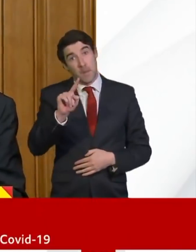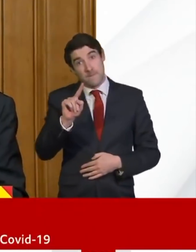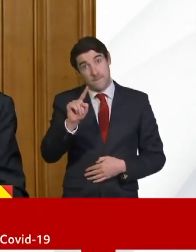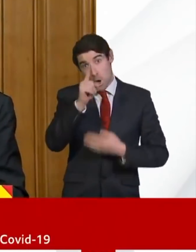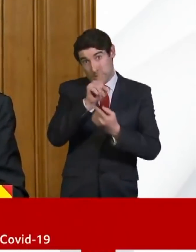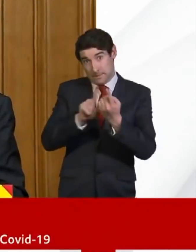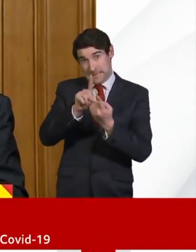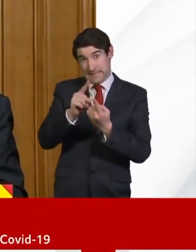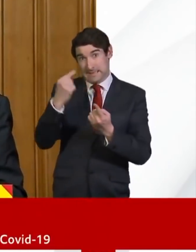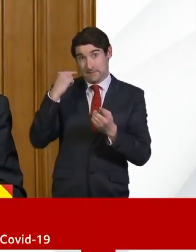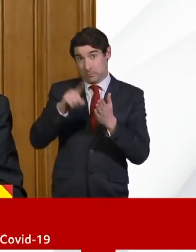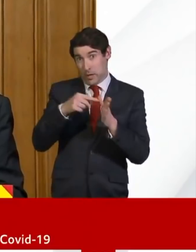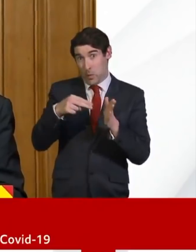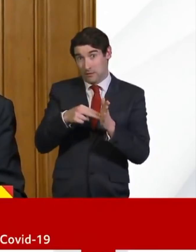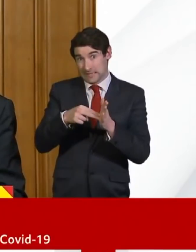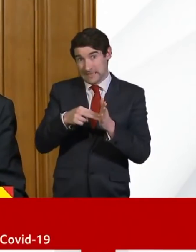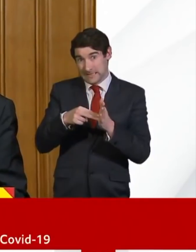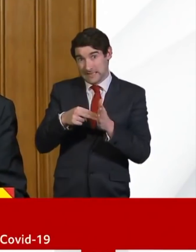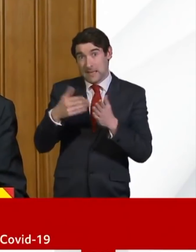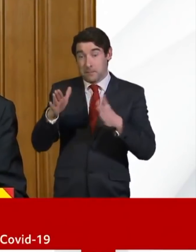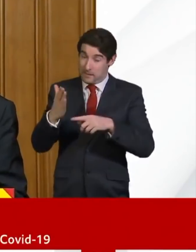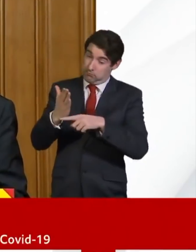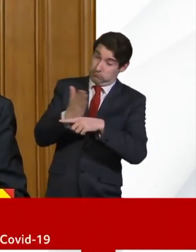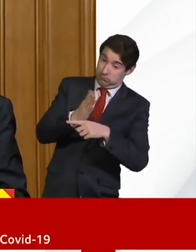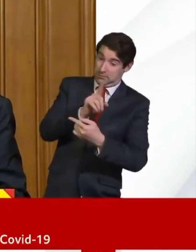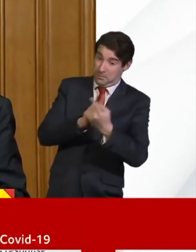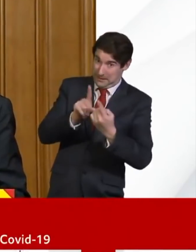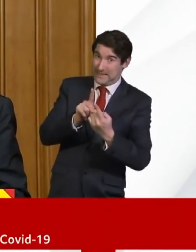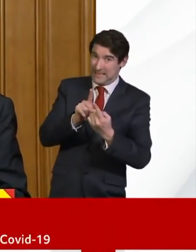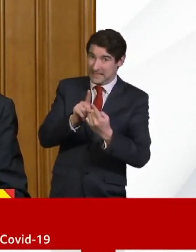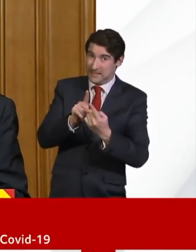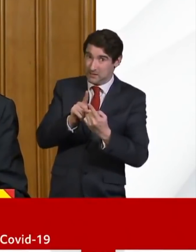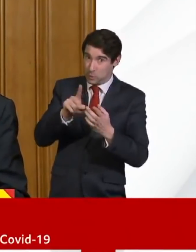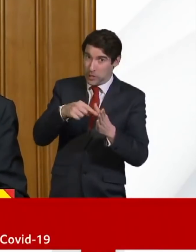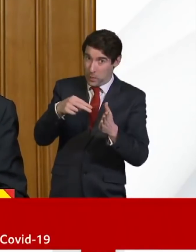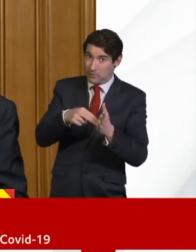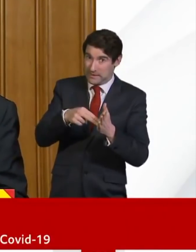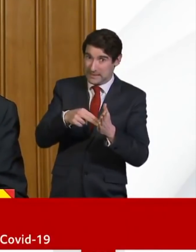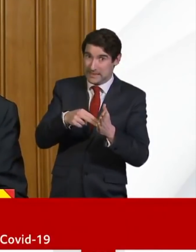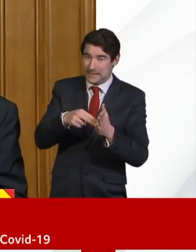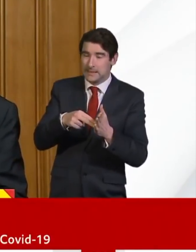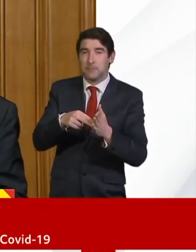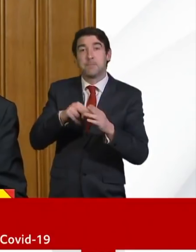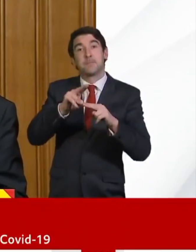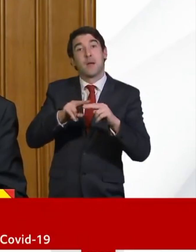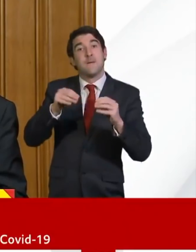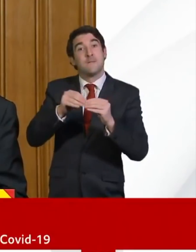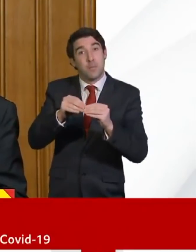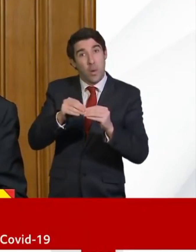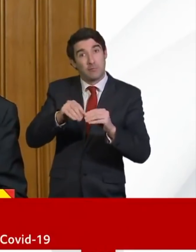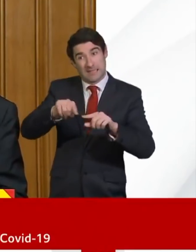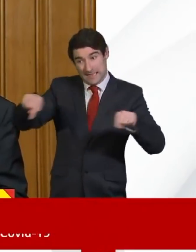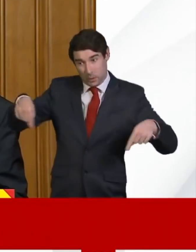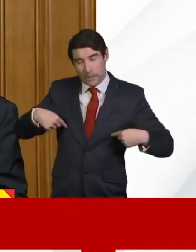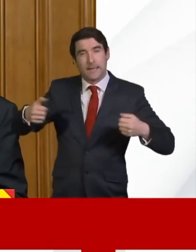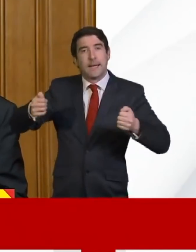We had a pre-SAGE before the 24th, I think it was, of January. We had an earlier meeting, and in February we modelled all